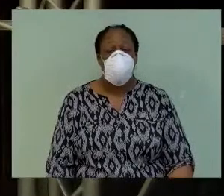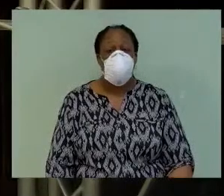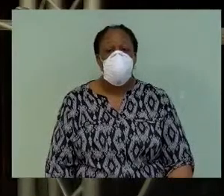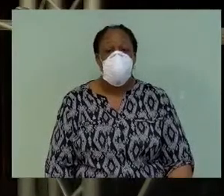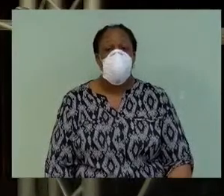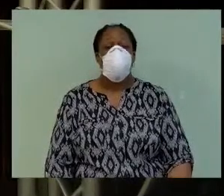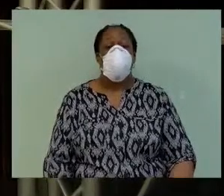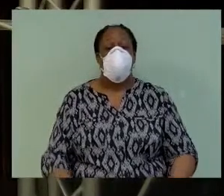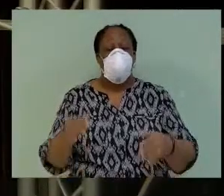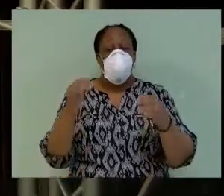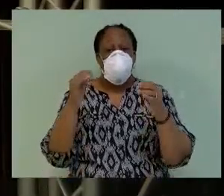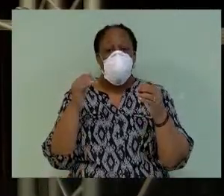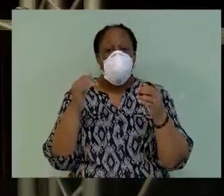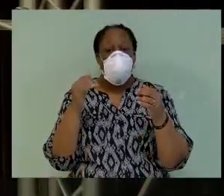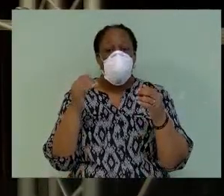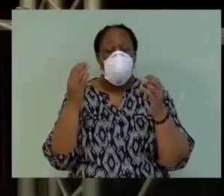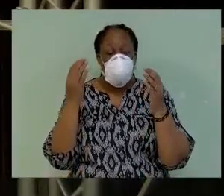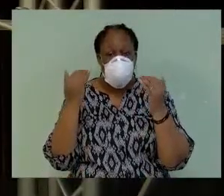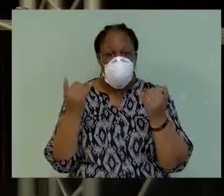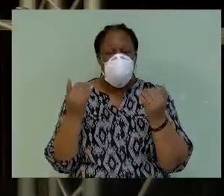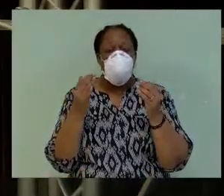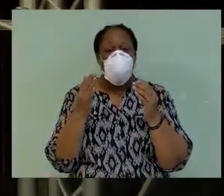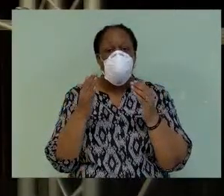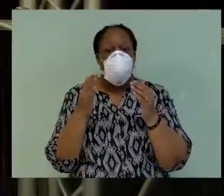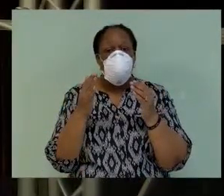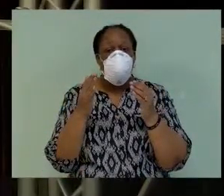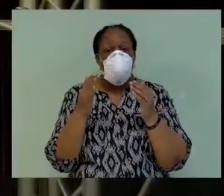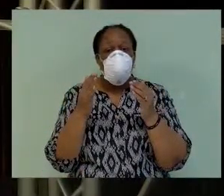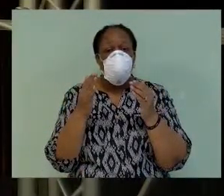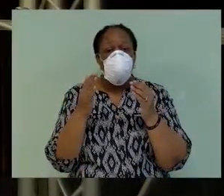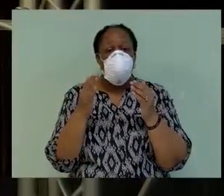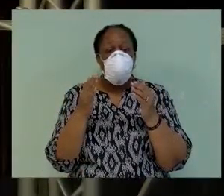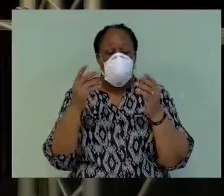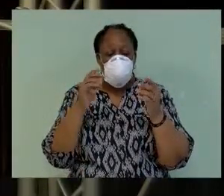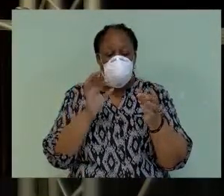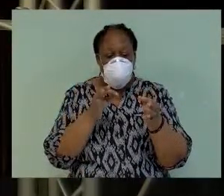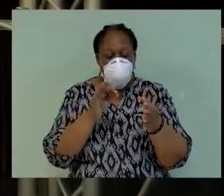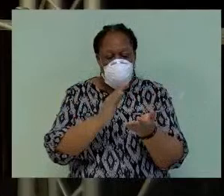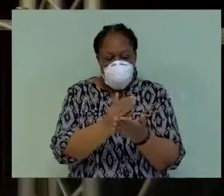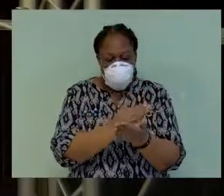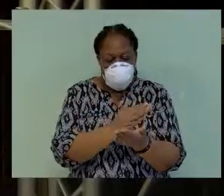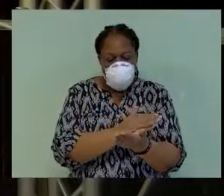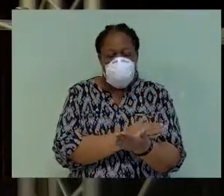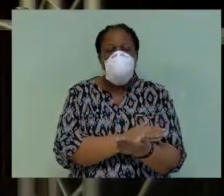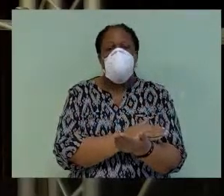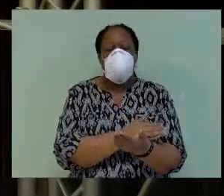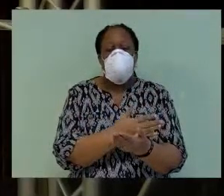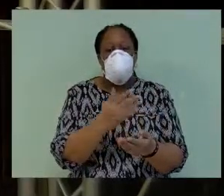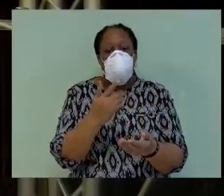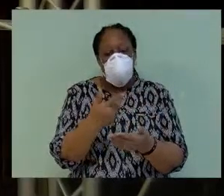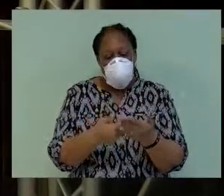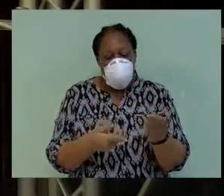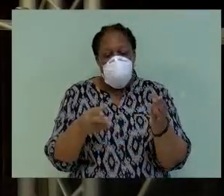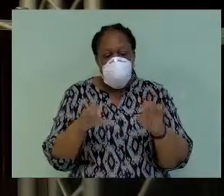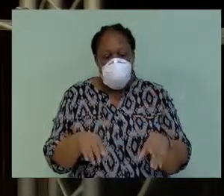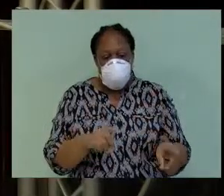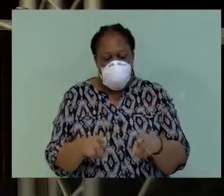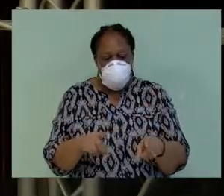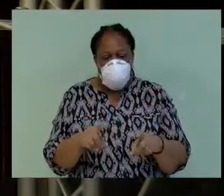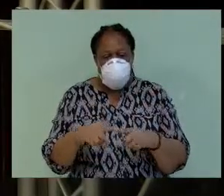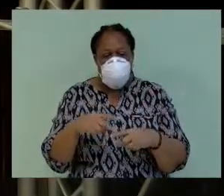fully participate while safeguarding members of the public, court users, court office